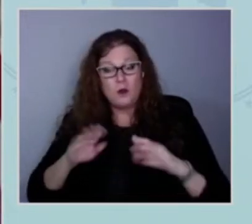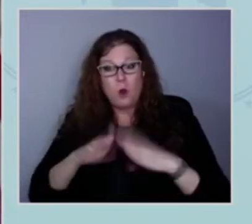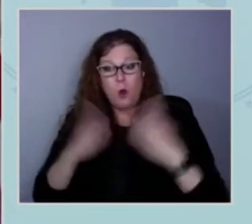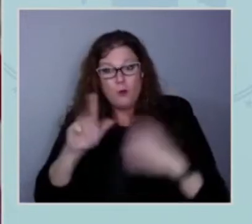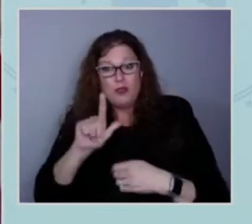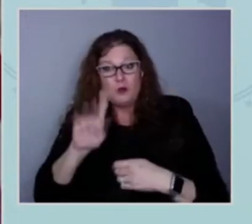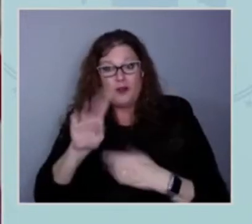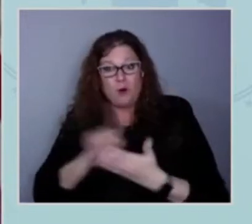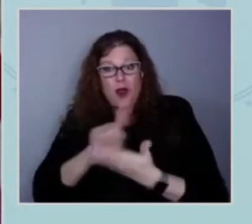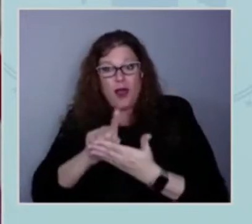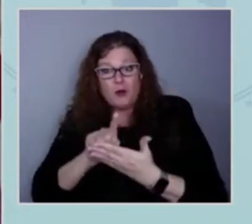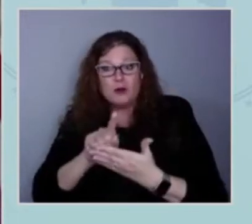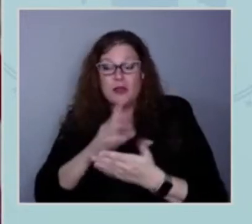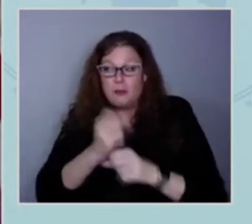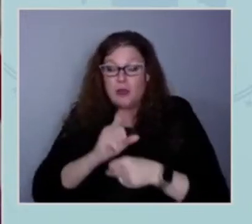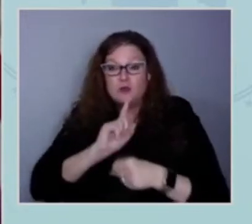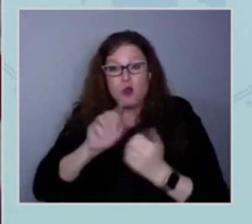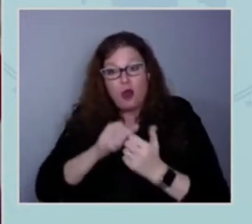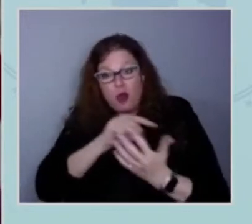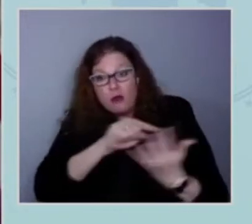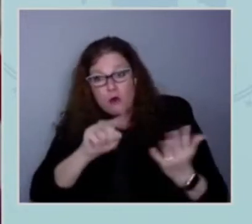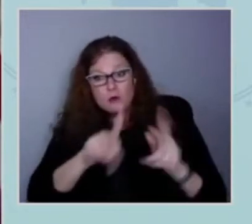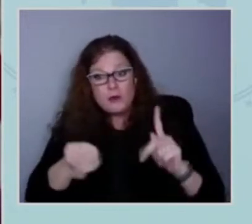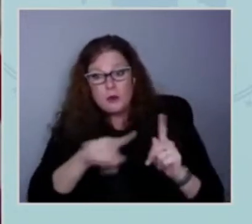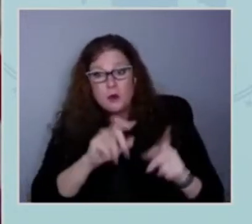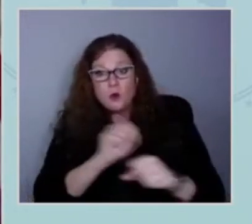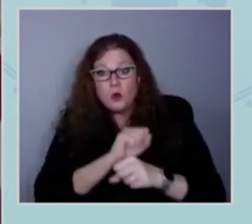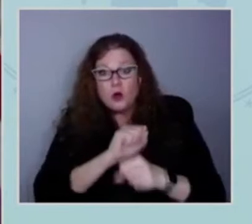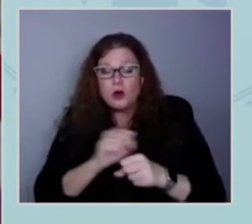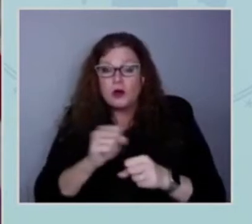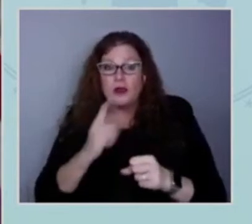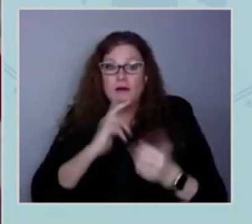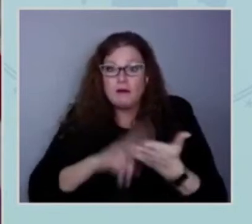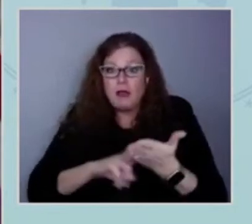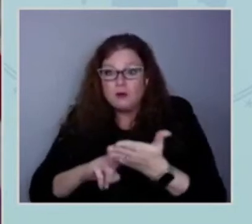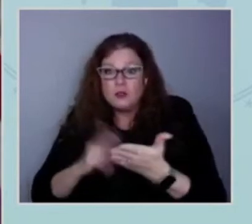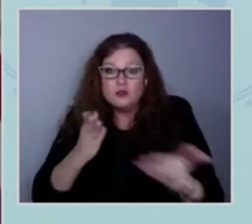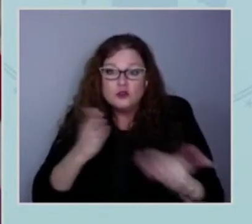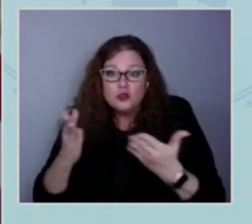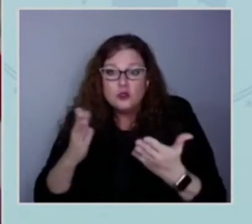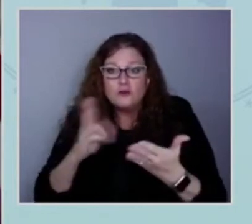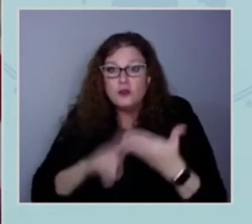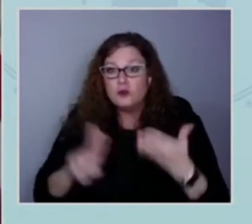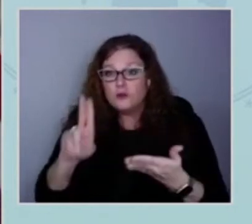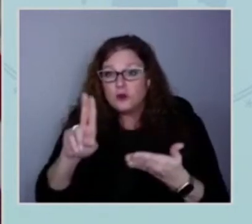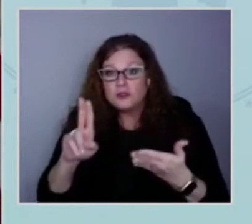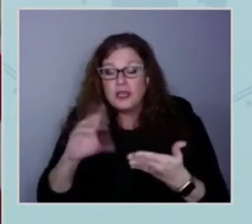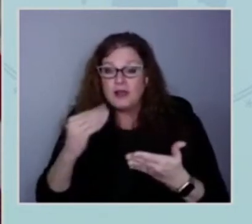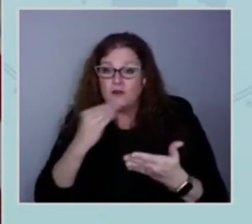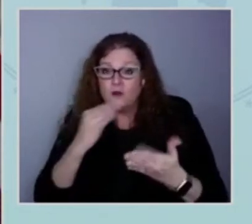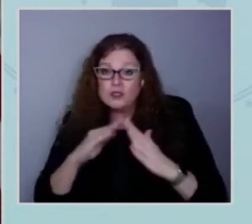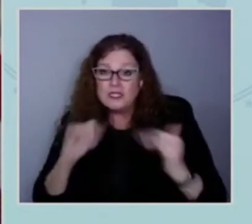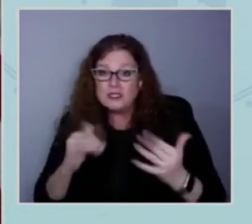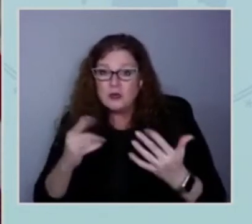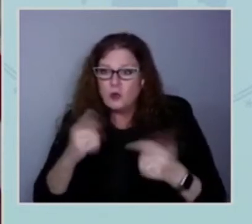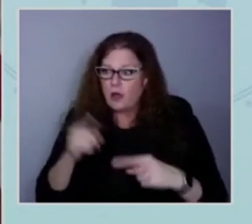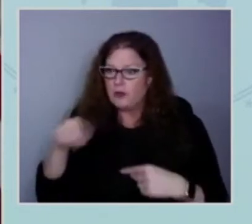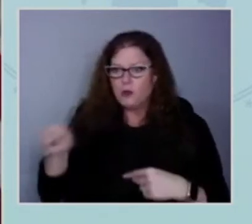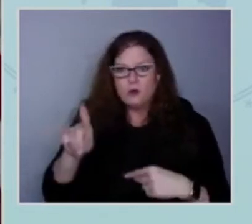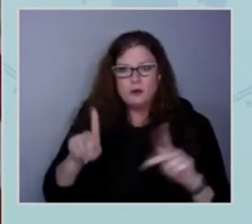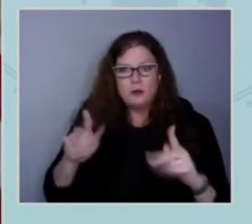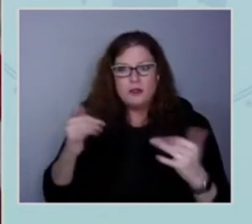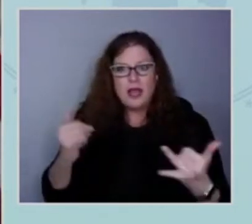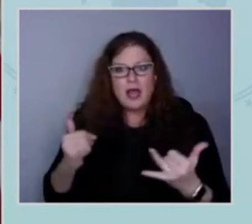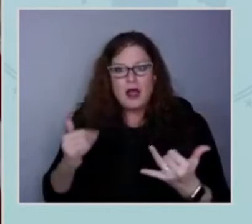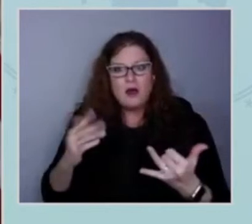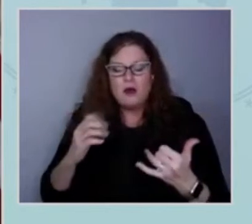diner like my father-in-law had, plus making sure that all those folks who had the contracts to